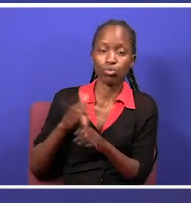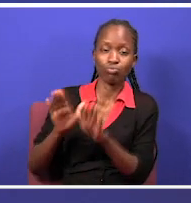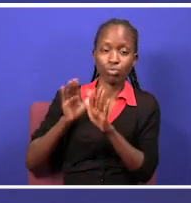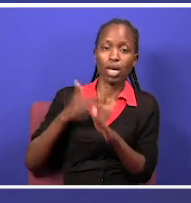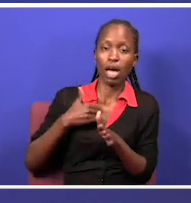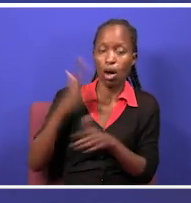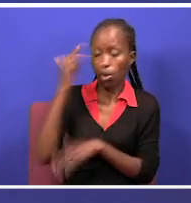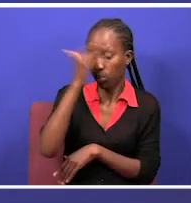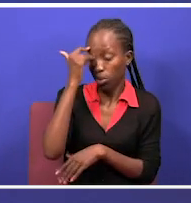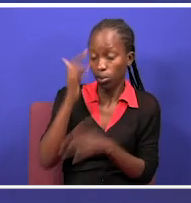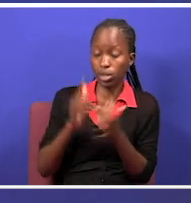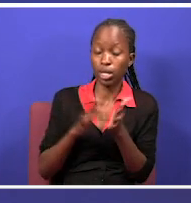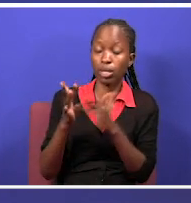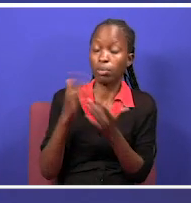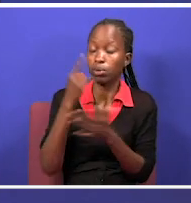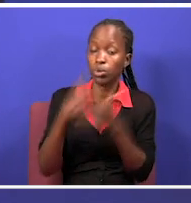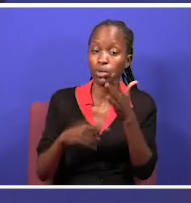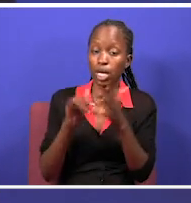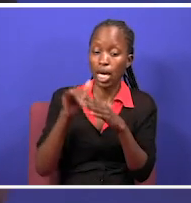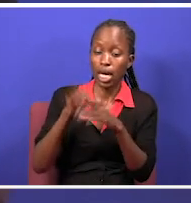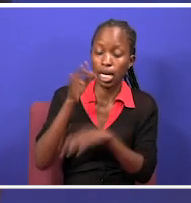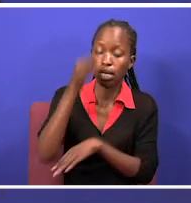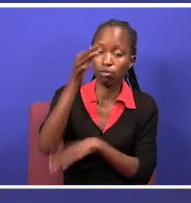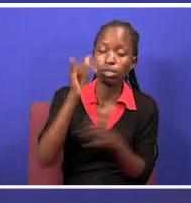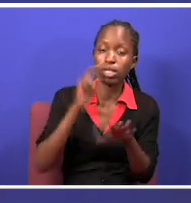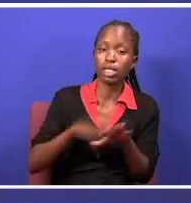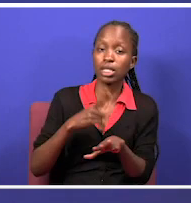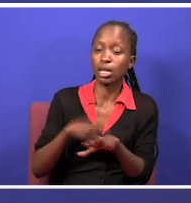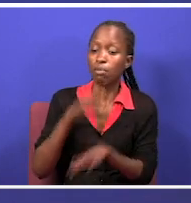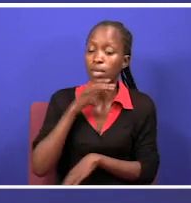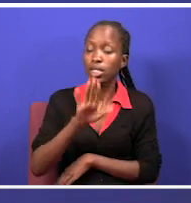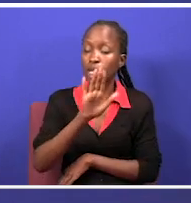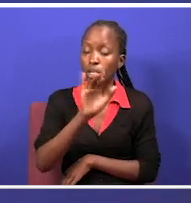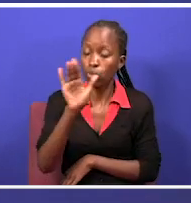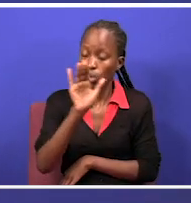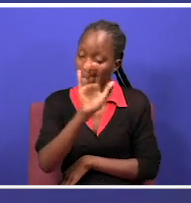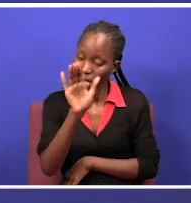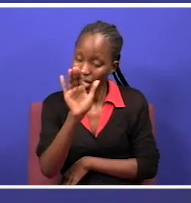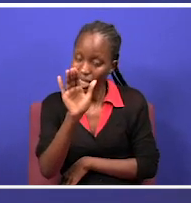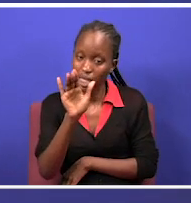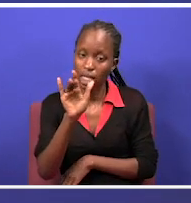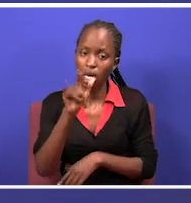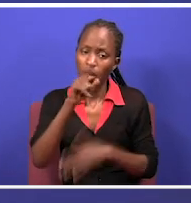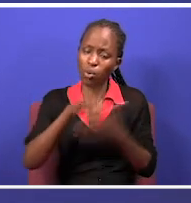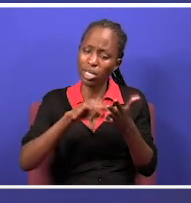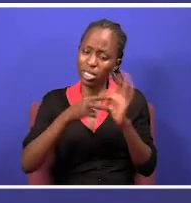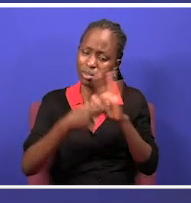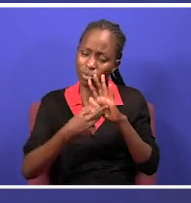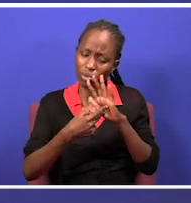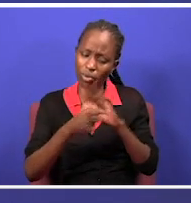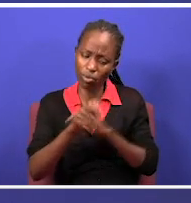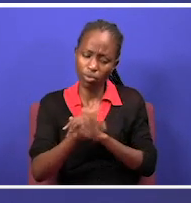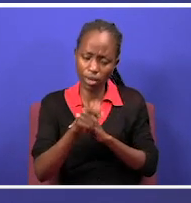says, in the future, when your son asks you, what is the meaning of the